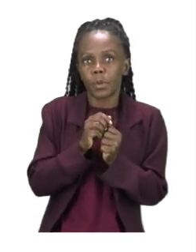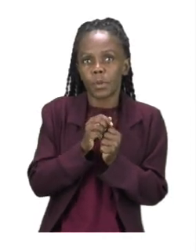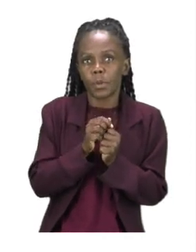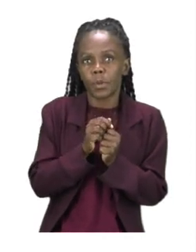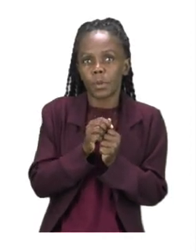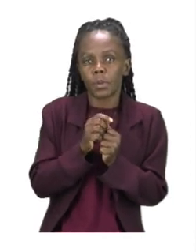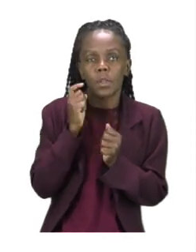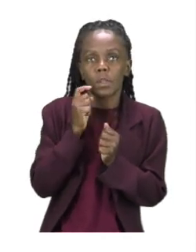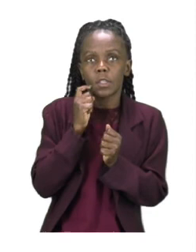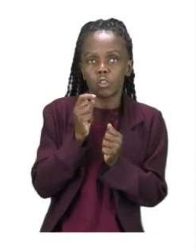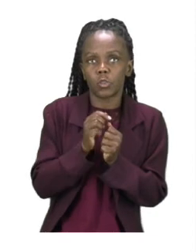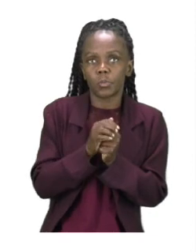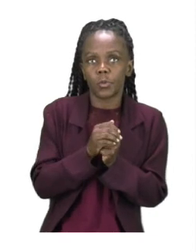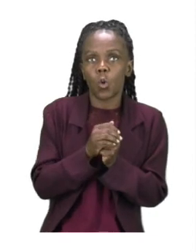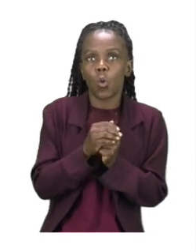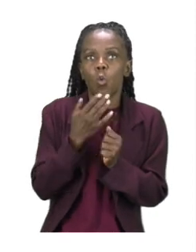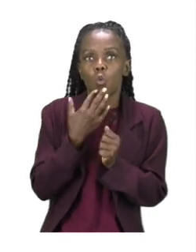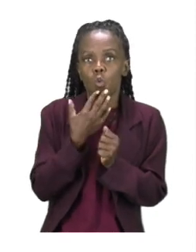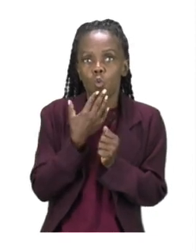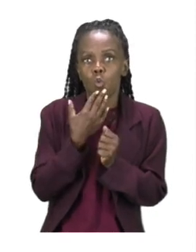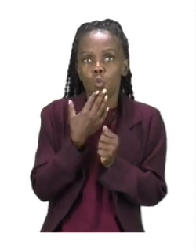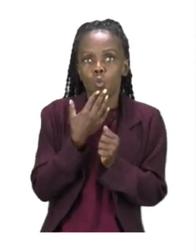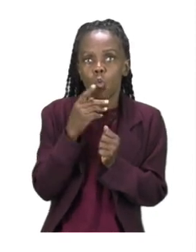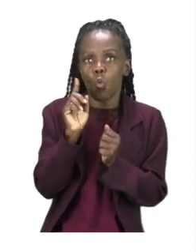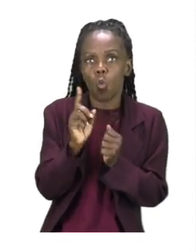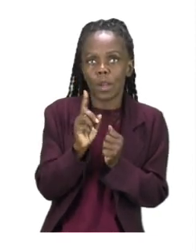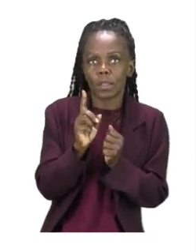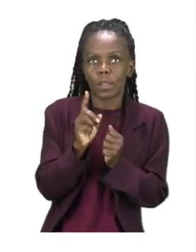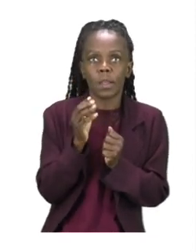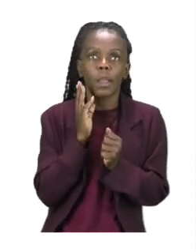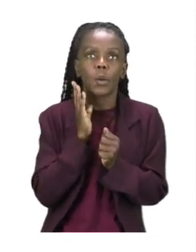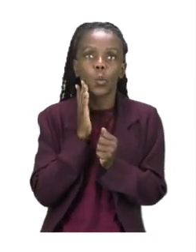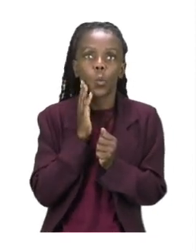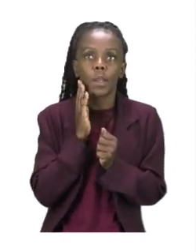English. Who, what, when.